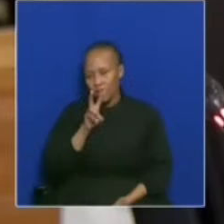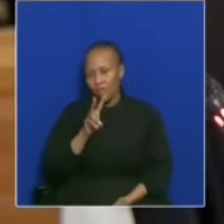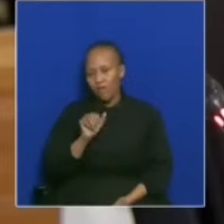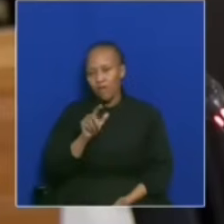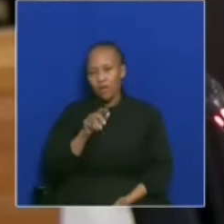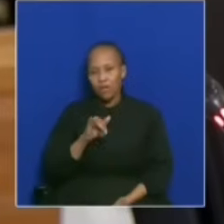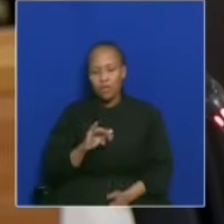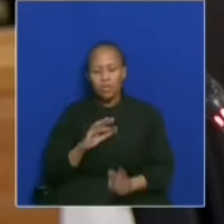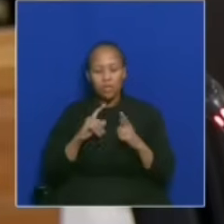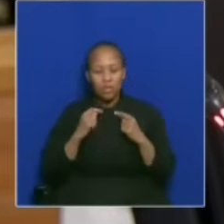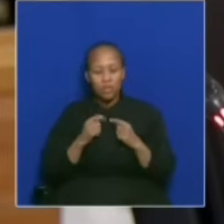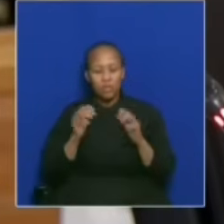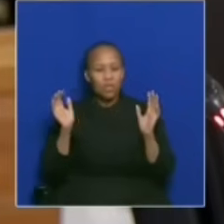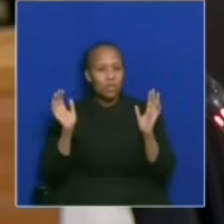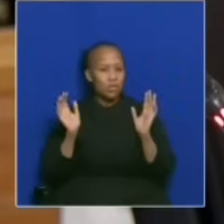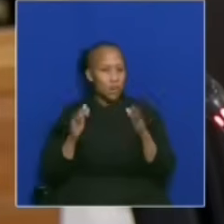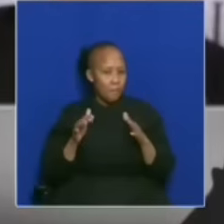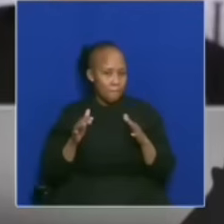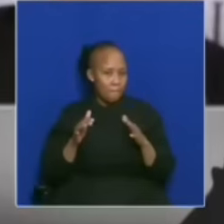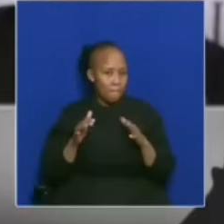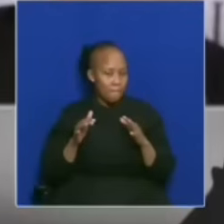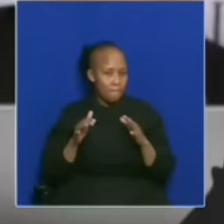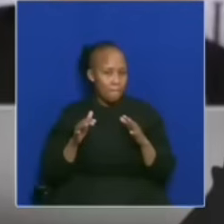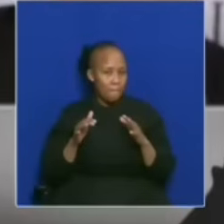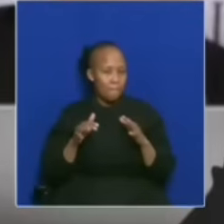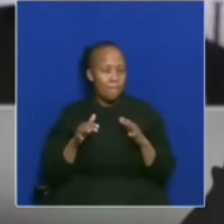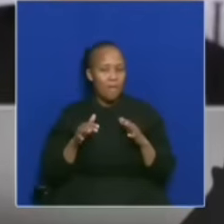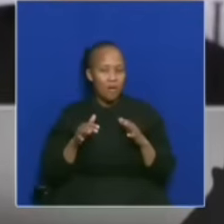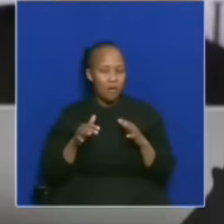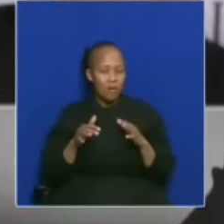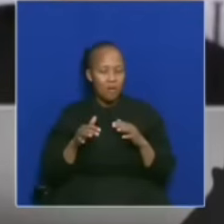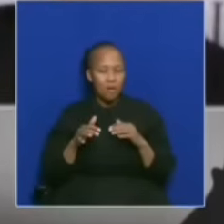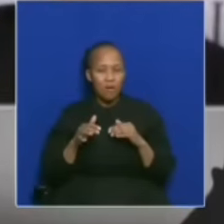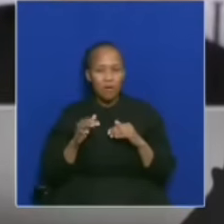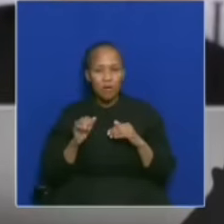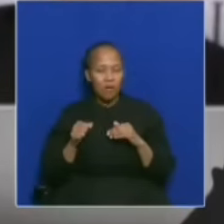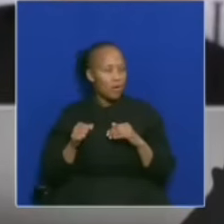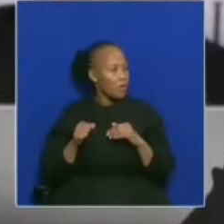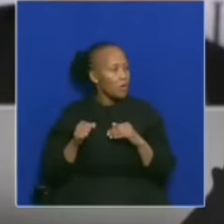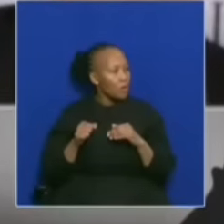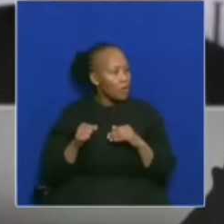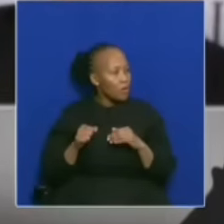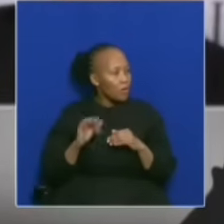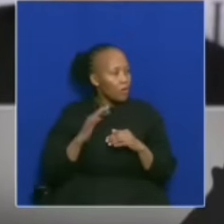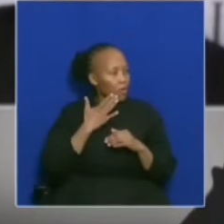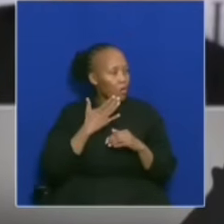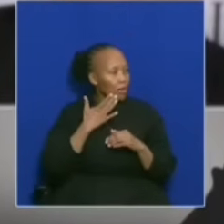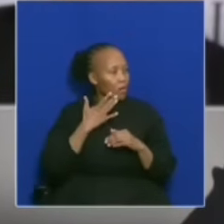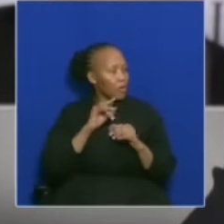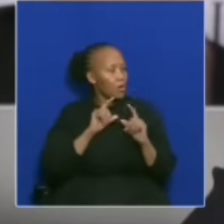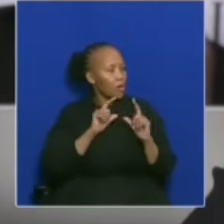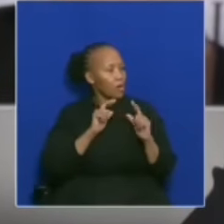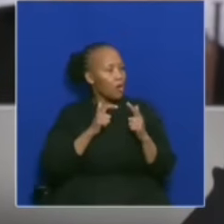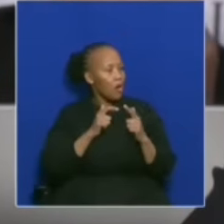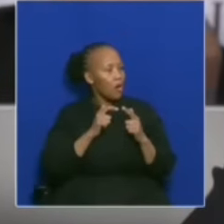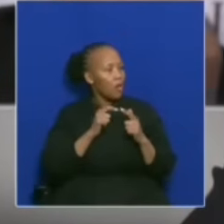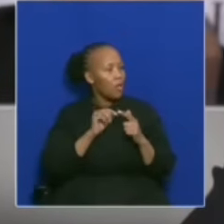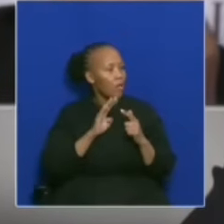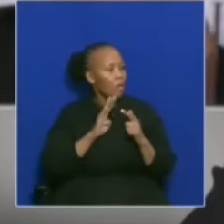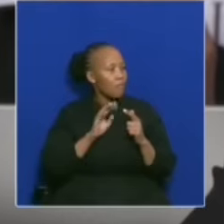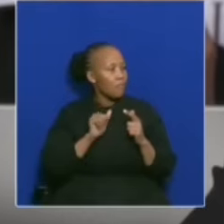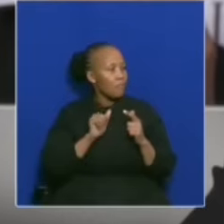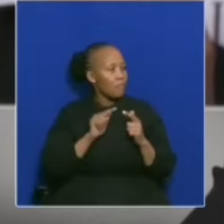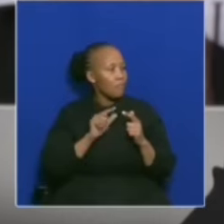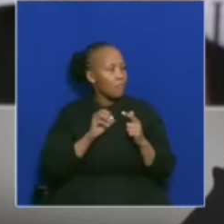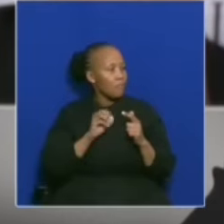the full set of chats to which I'm referring. Thank you, Commissioner Baloyi. If we identify we don't have one, I'll be sure